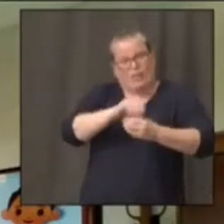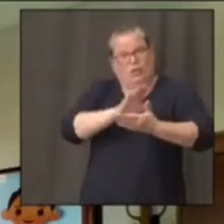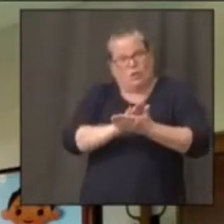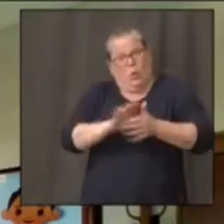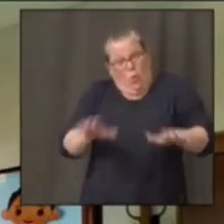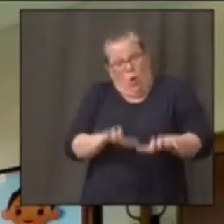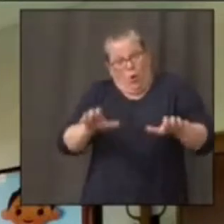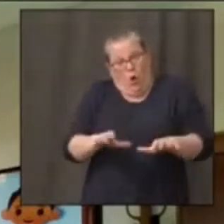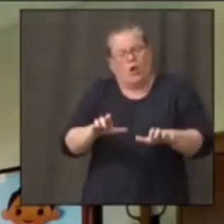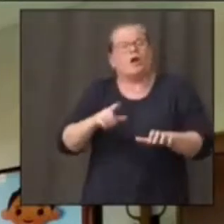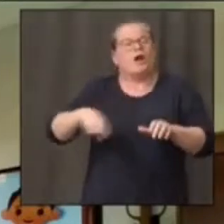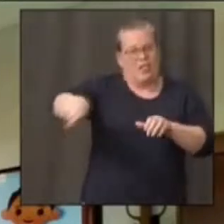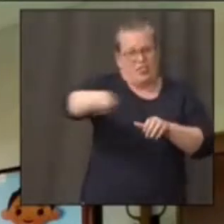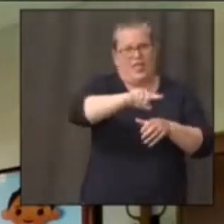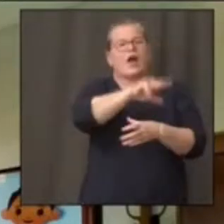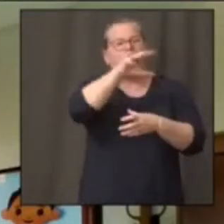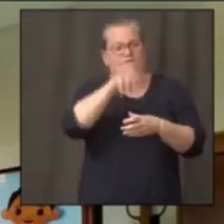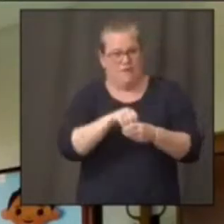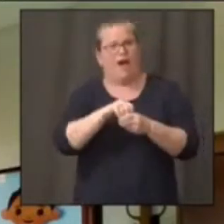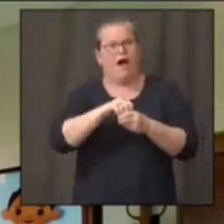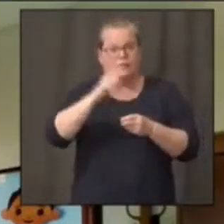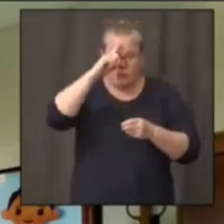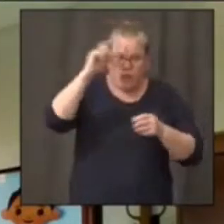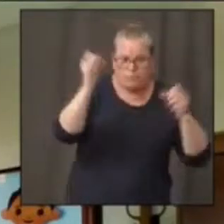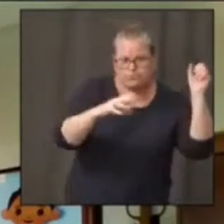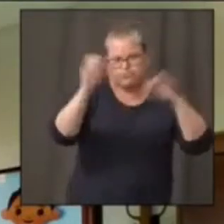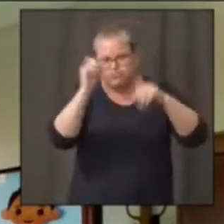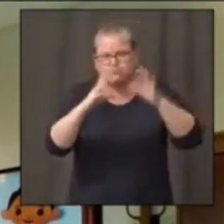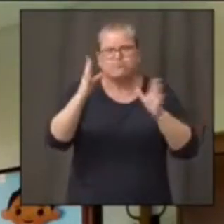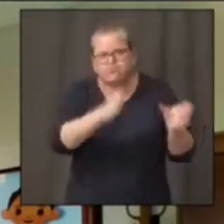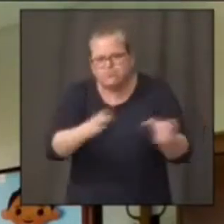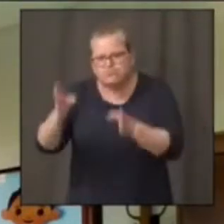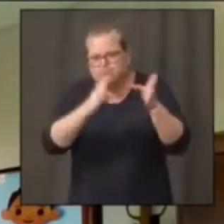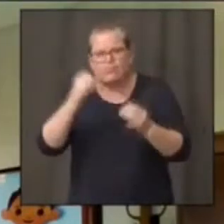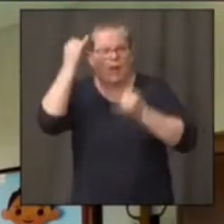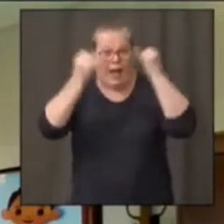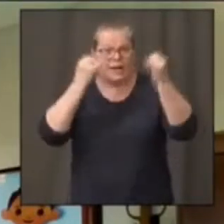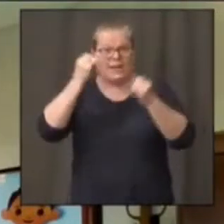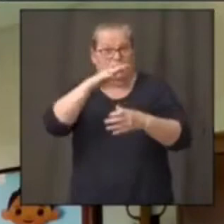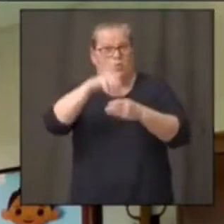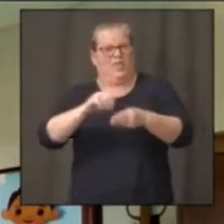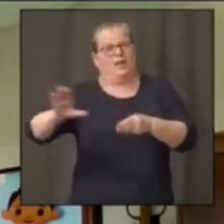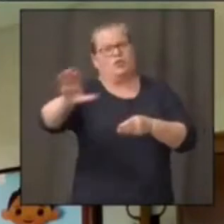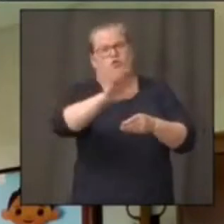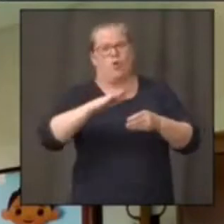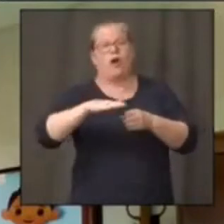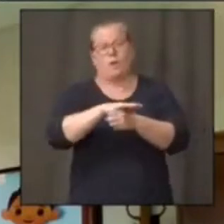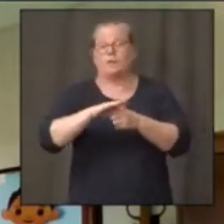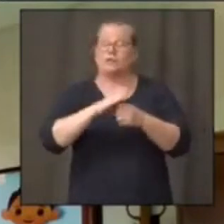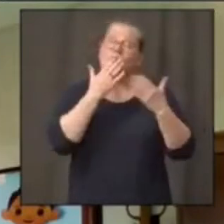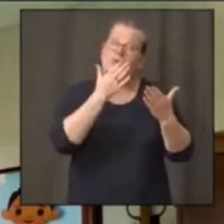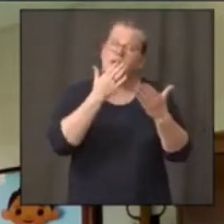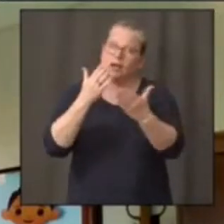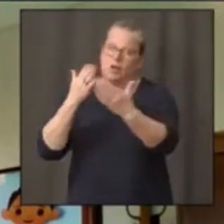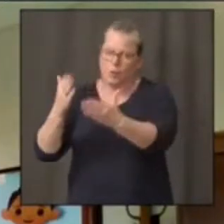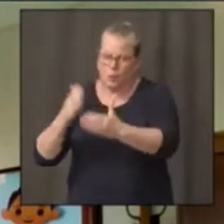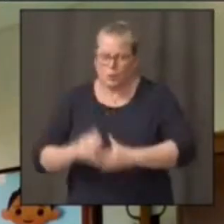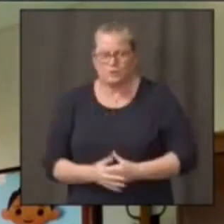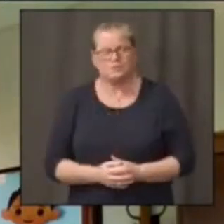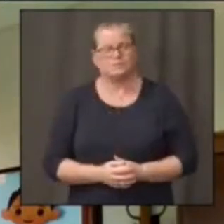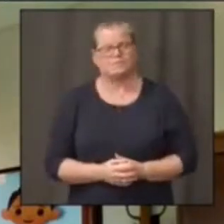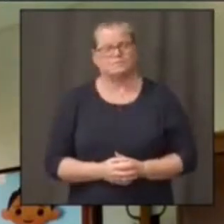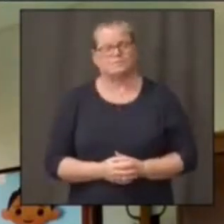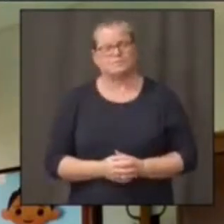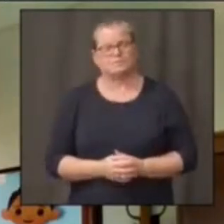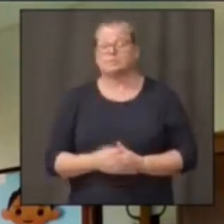contributed in some form in the development of the plan in your local community. I want to share that we're continuing our work with the